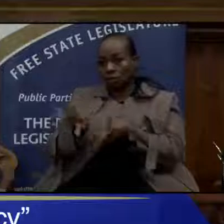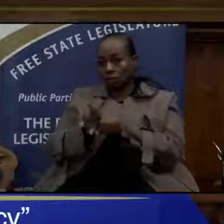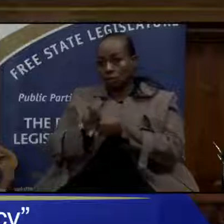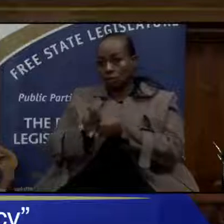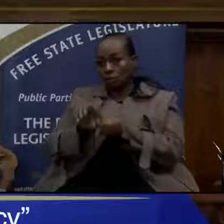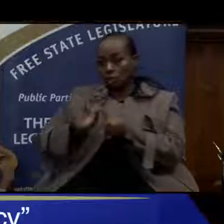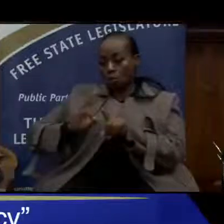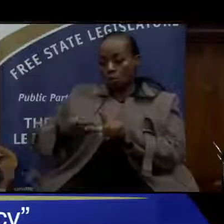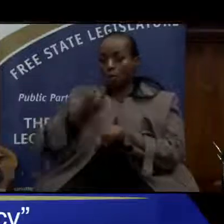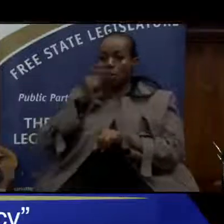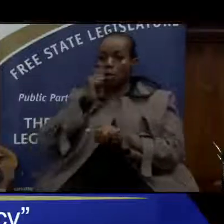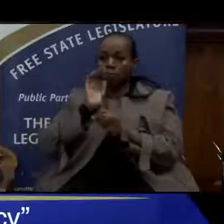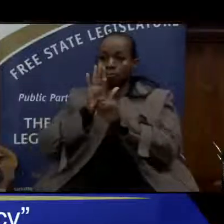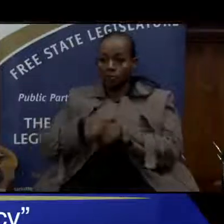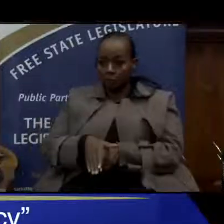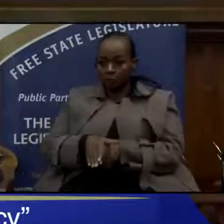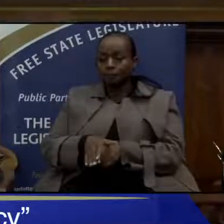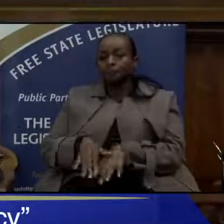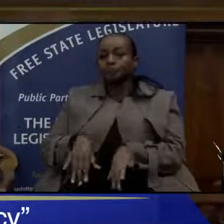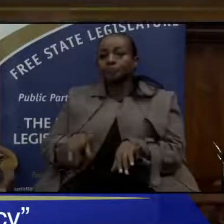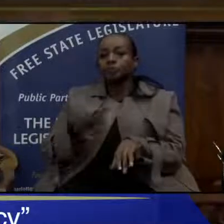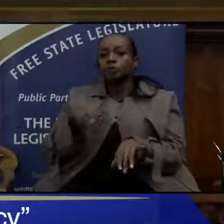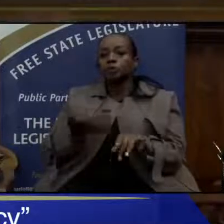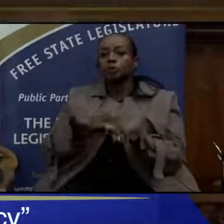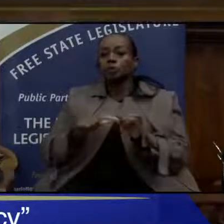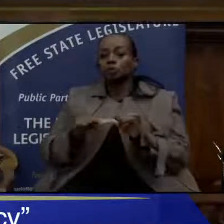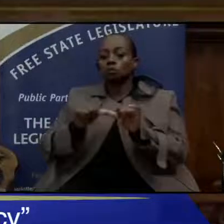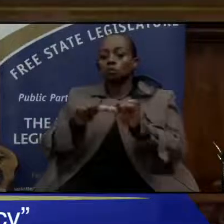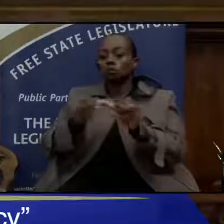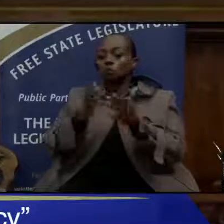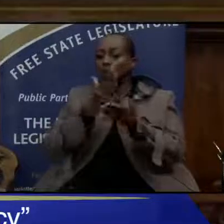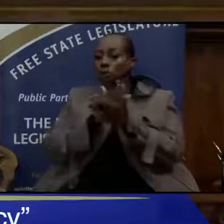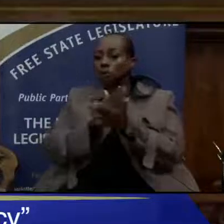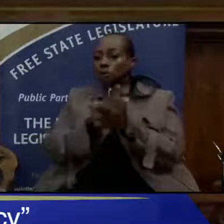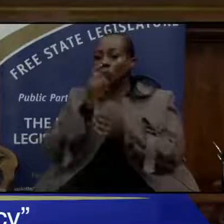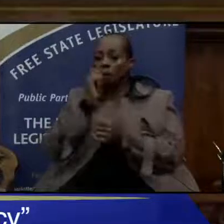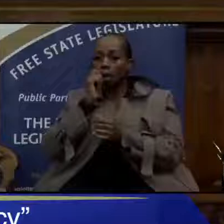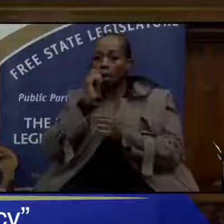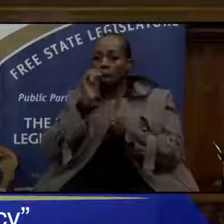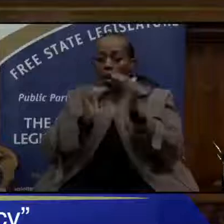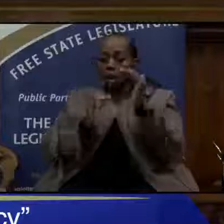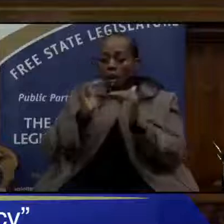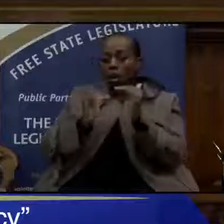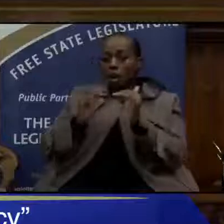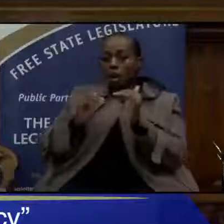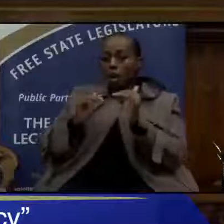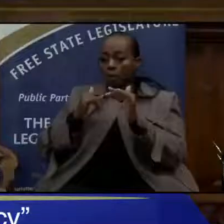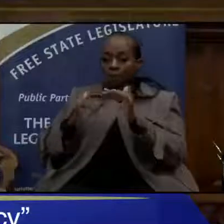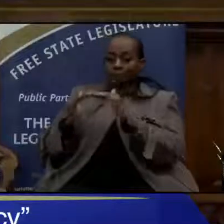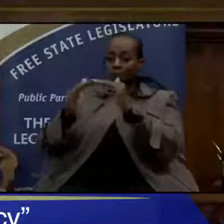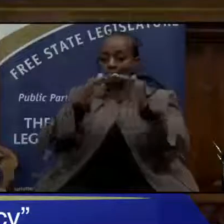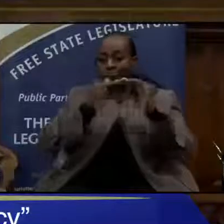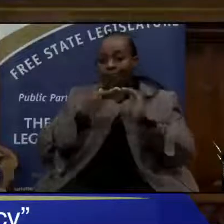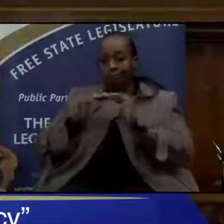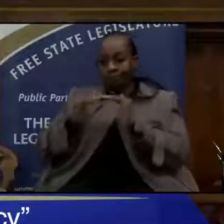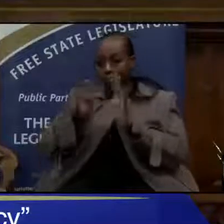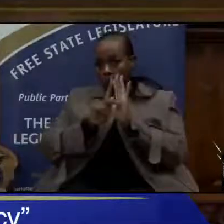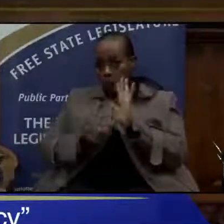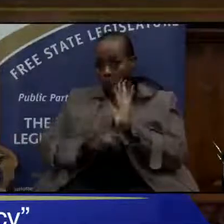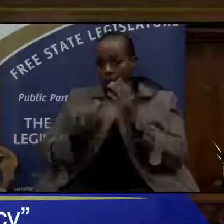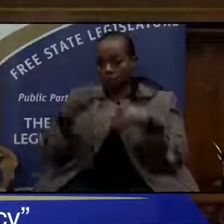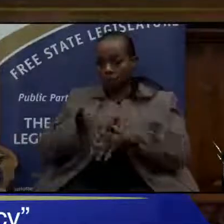Femicide. Our coordinators will continue to ensure gender equality and women empowerment programs